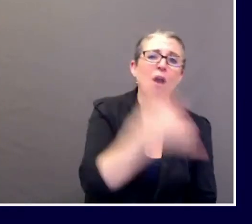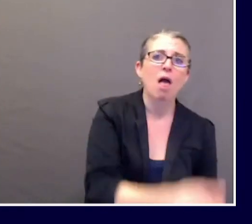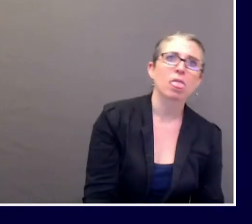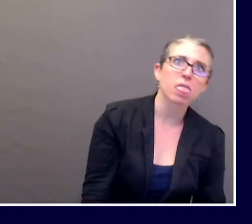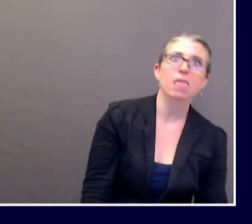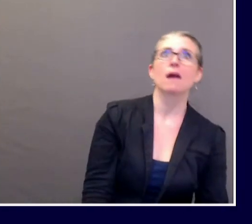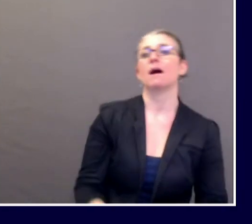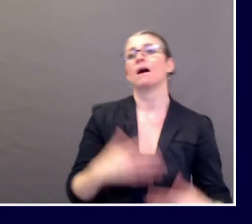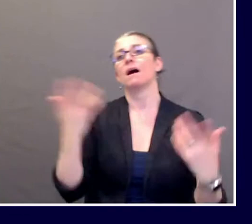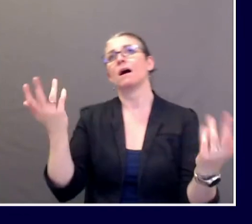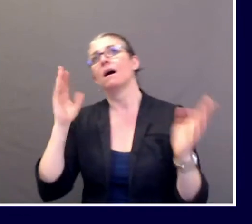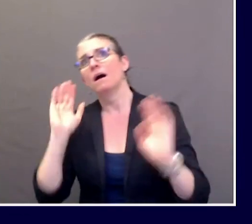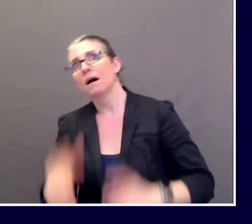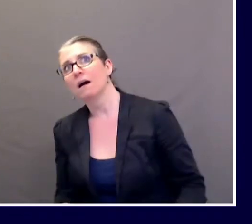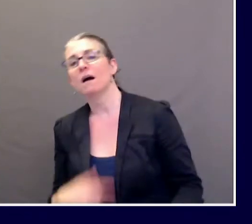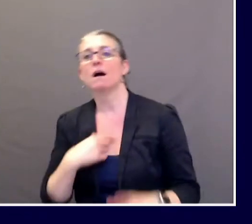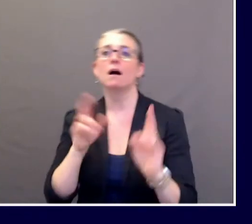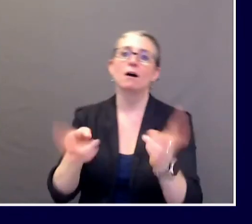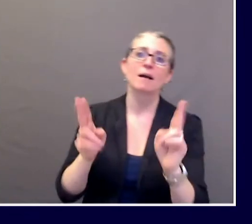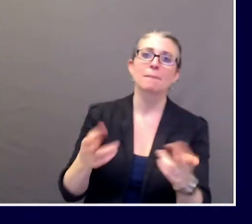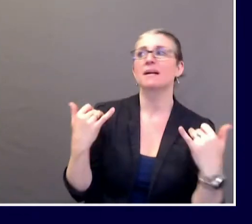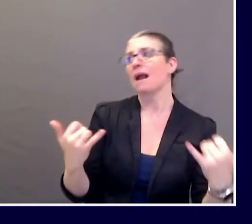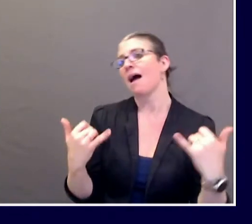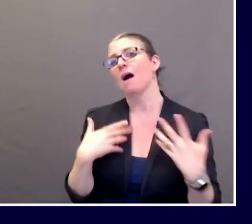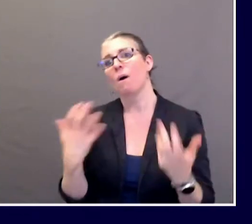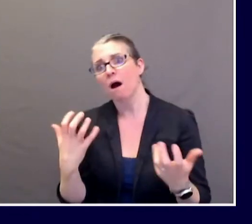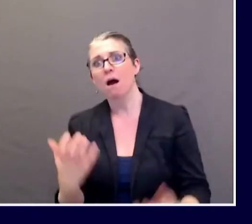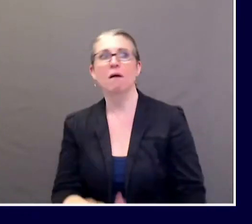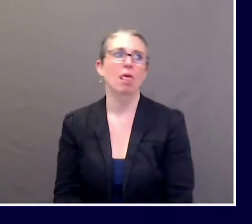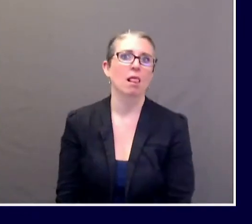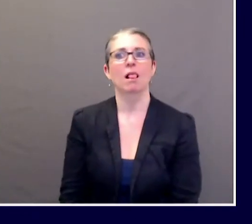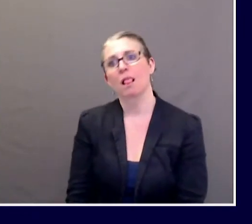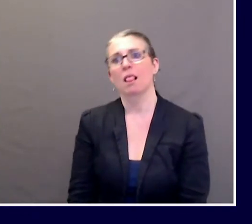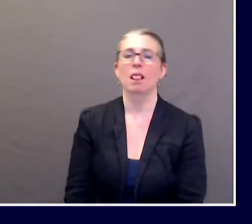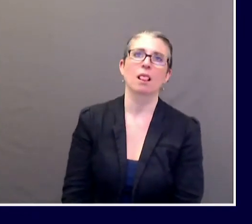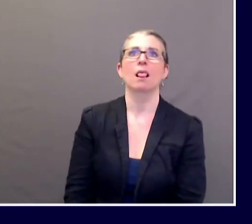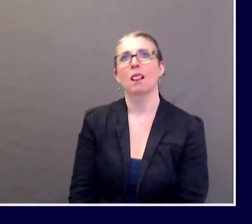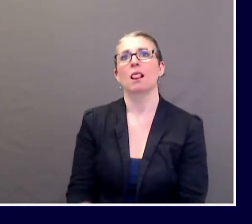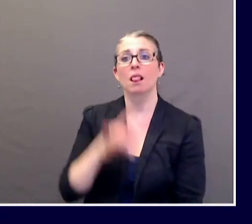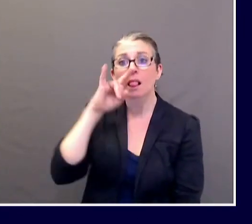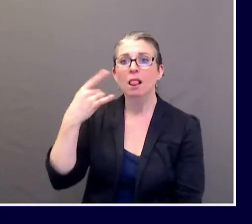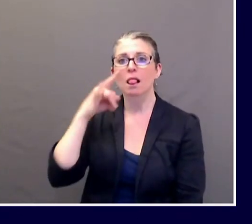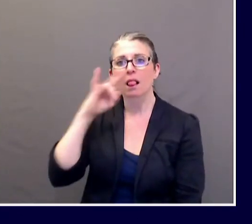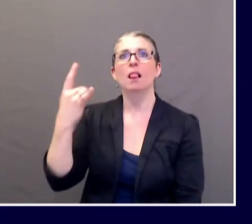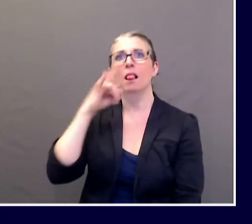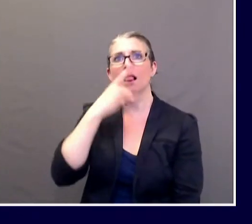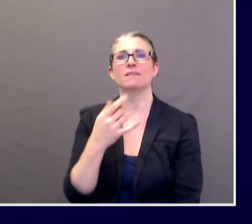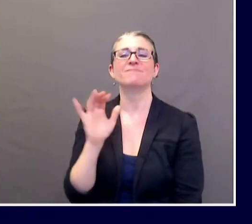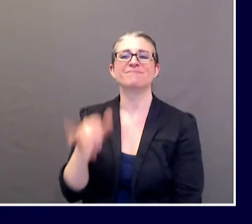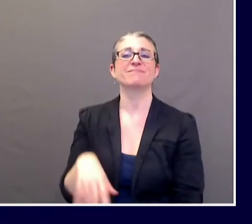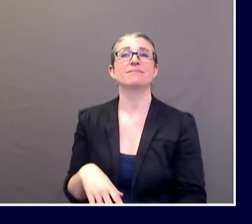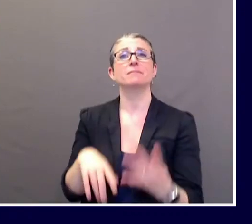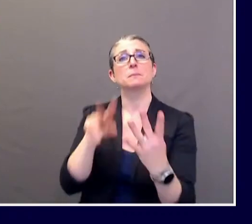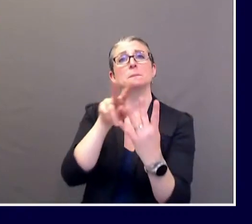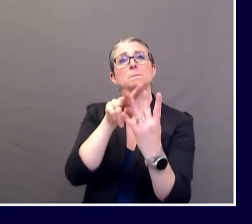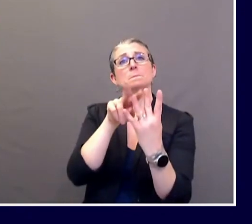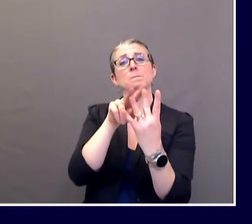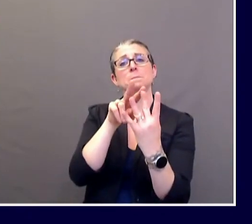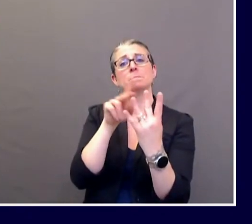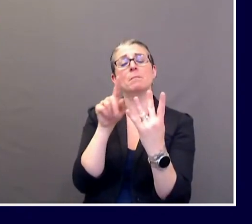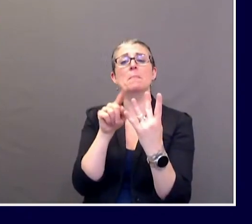of the larger scale sites having slots available. I don't know if that's hesitancy as much as it is convenience driven right